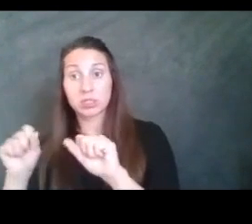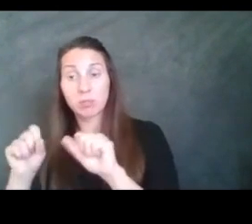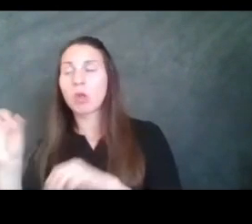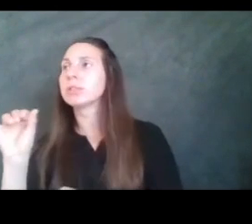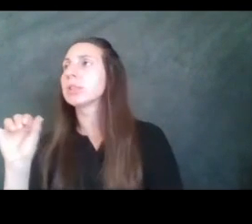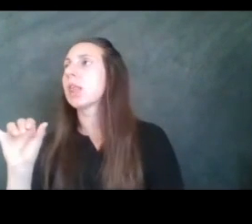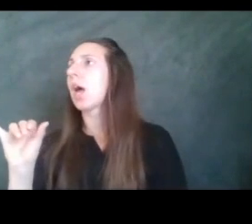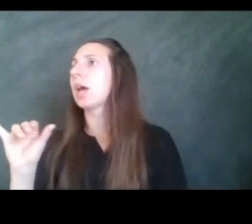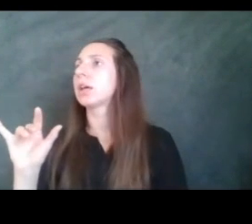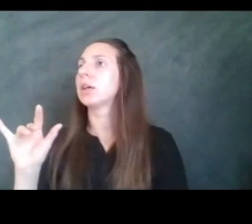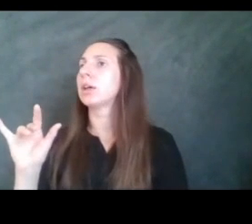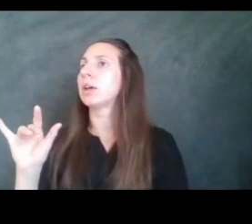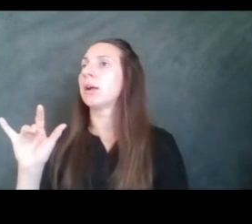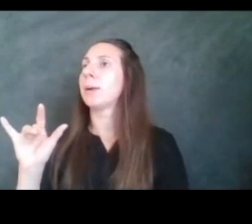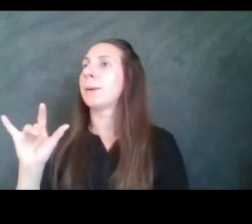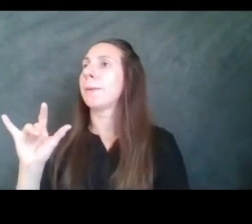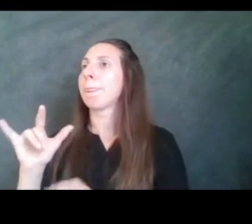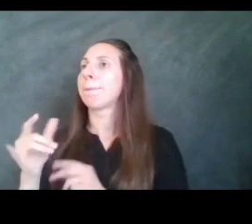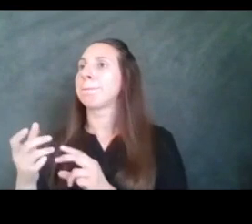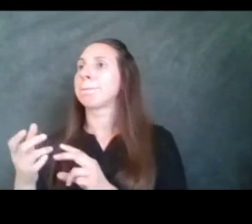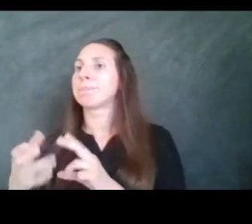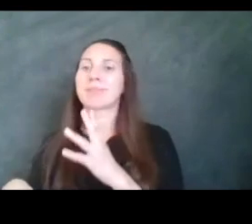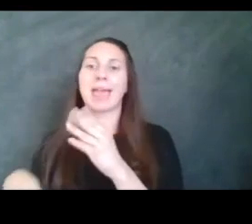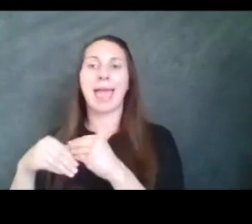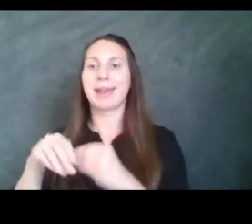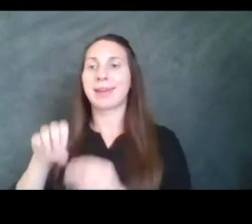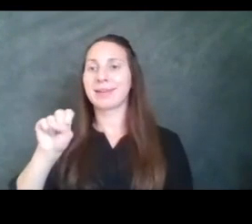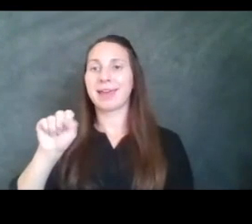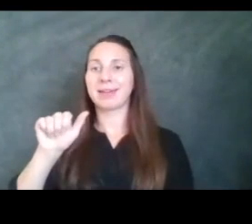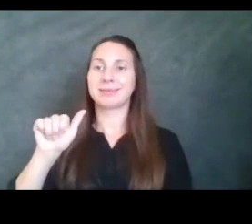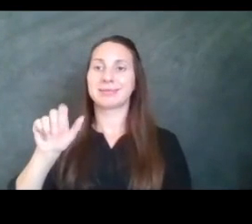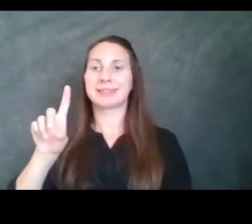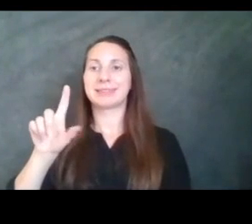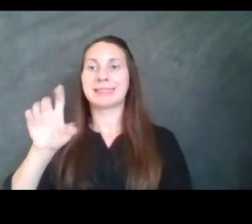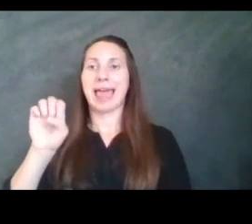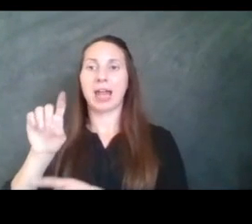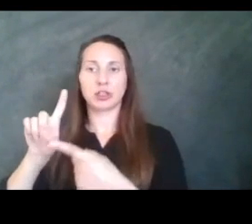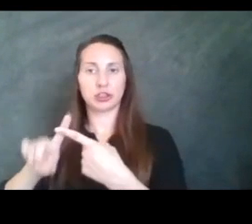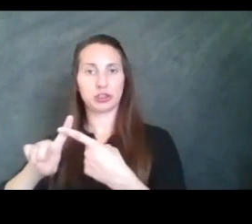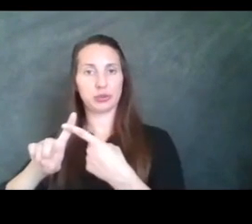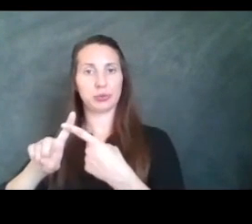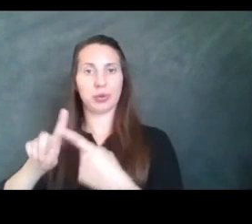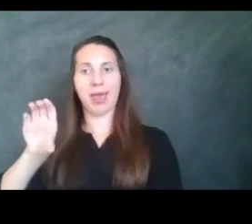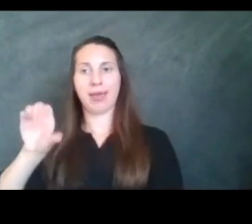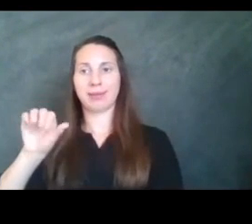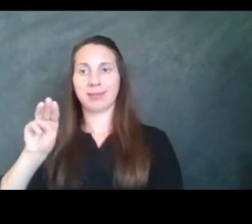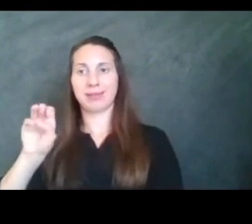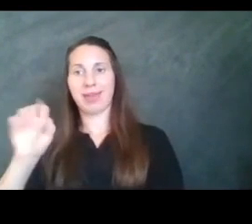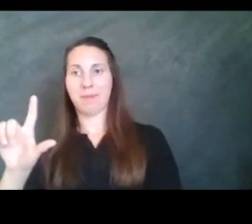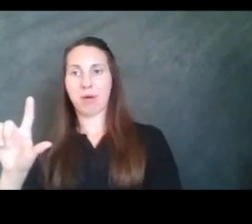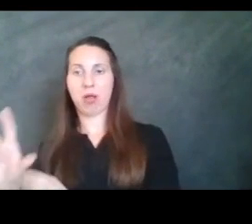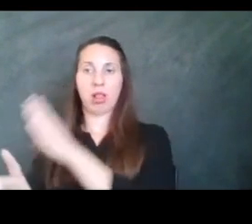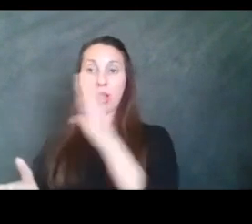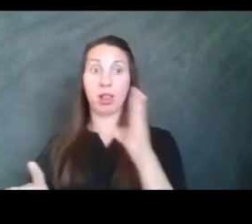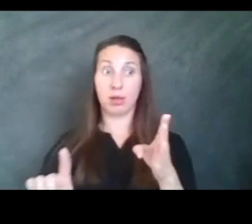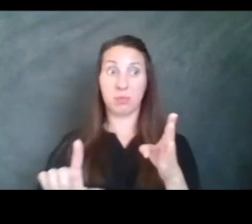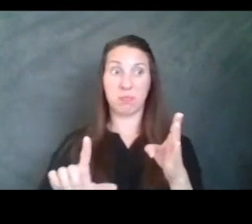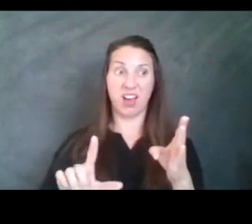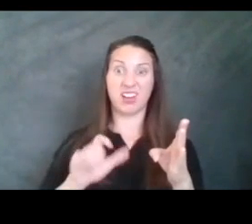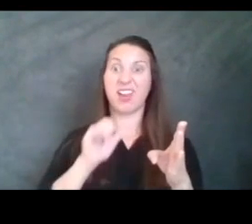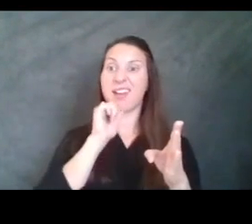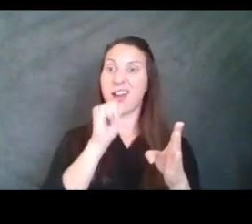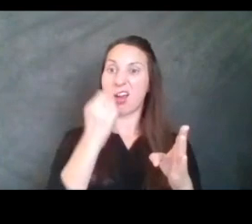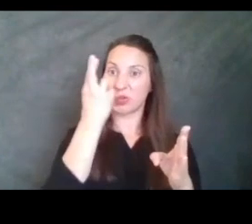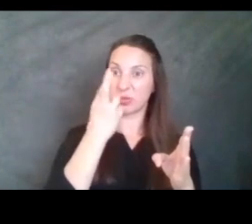a saddle on a camel. A fundamental alteration is like cutting the hump off. So